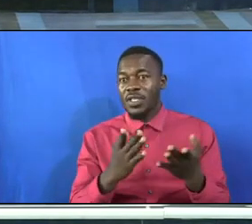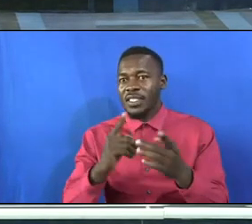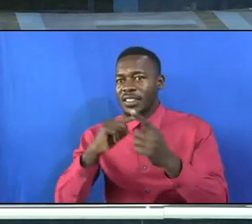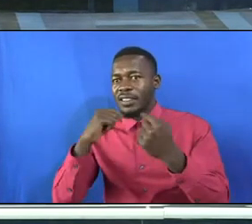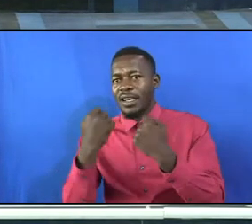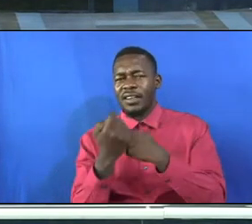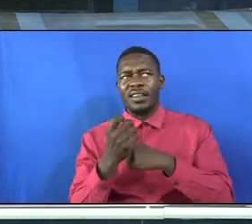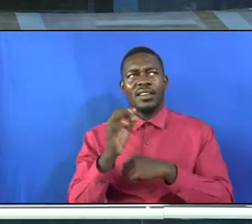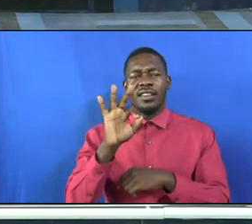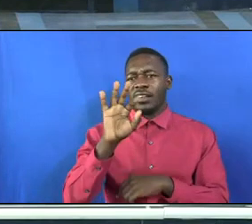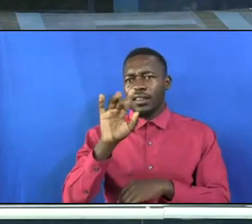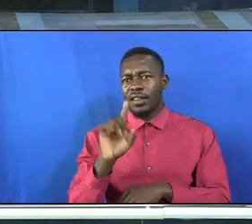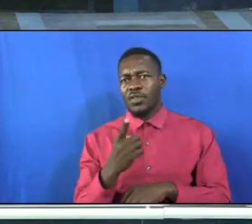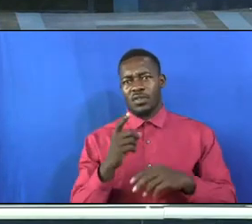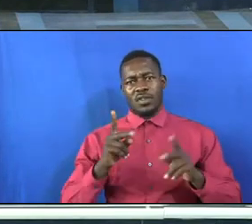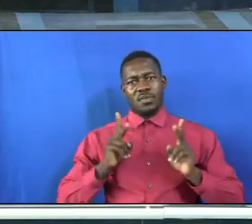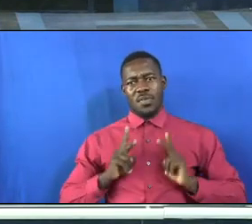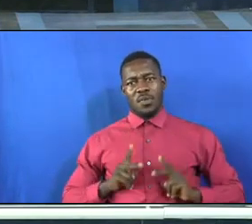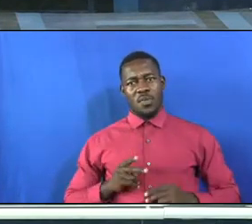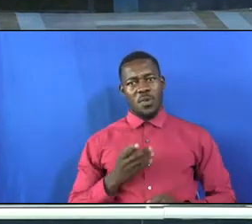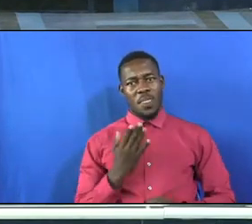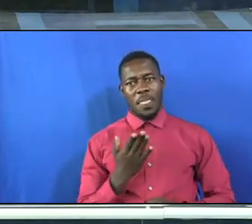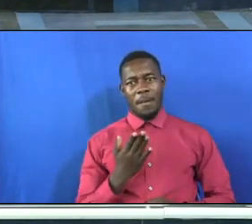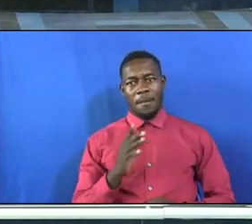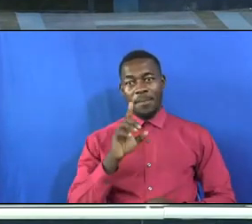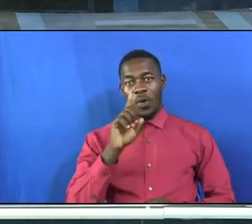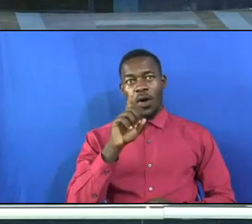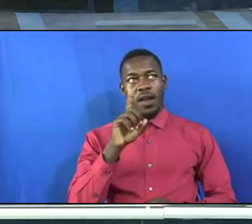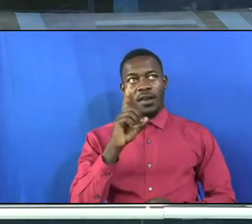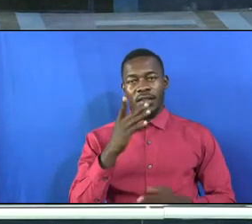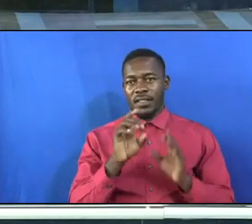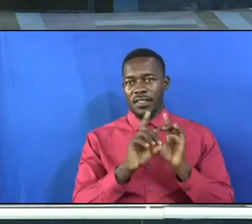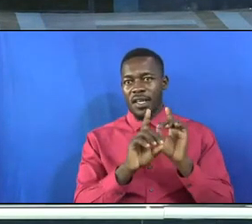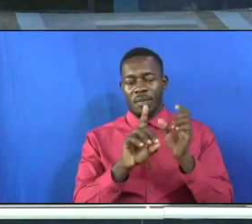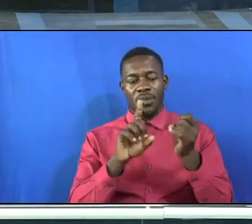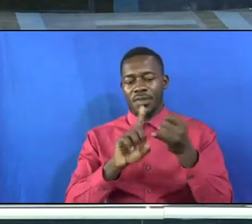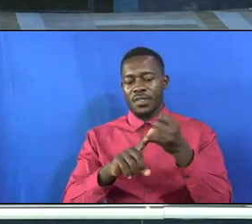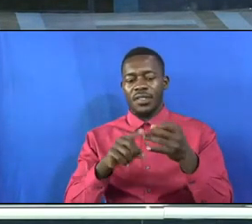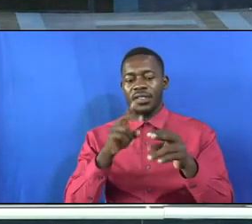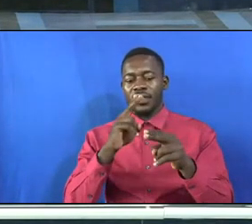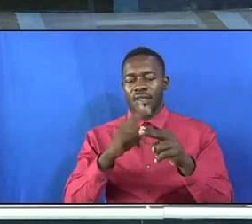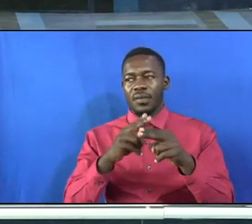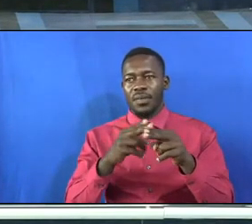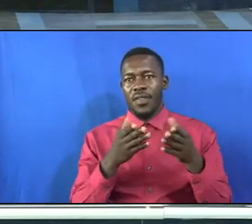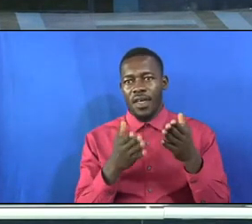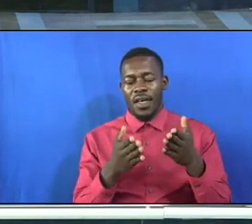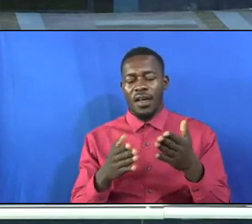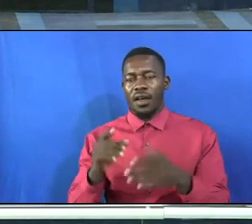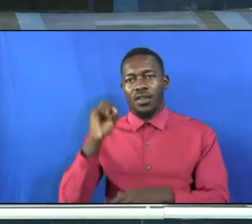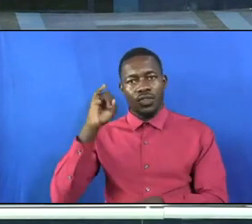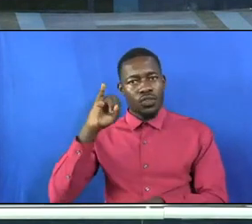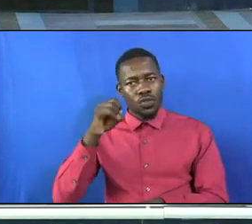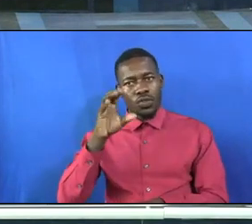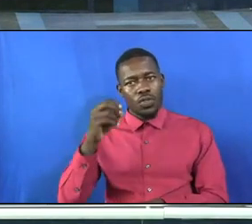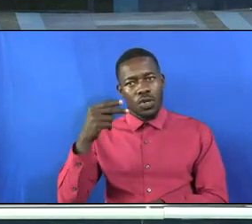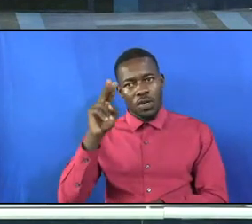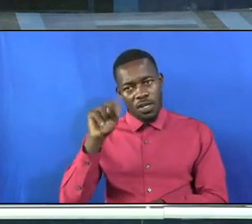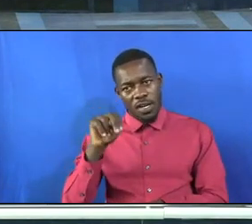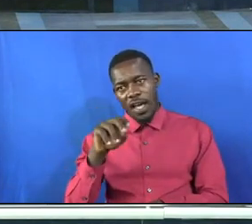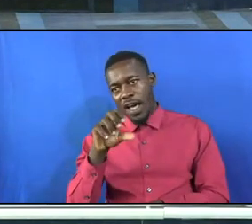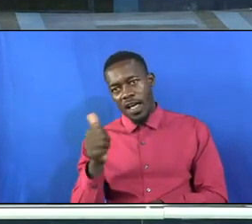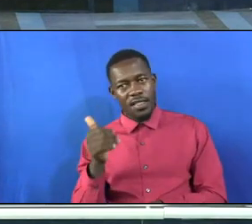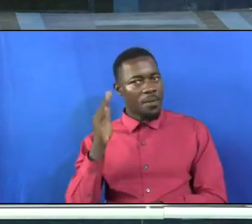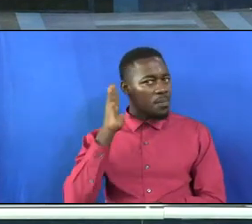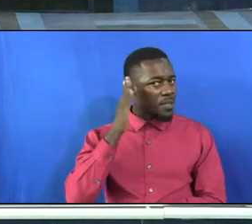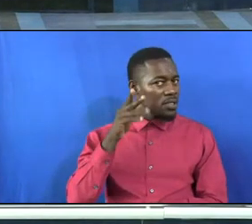power. And one of the apostles mentioned is John and Peter. You know, their